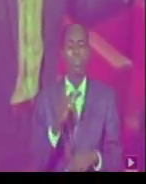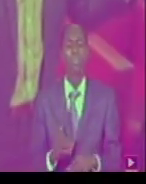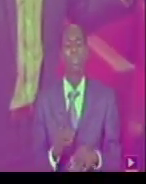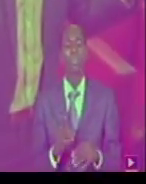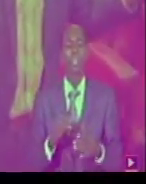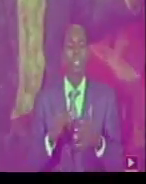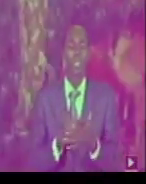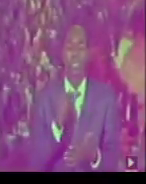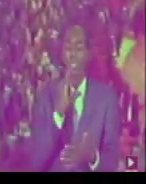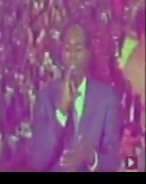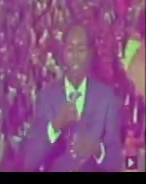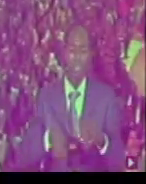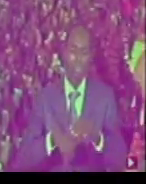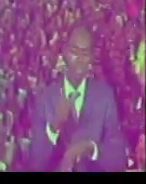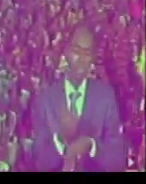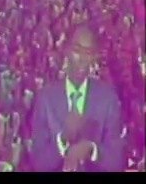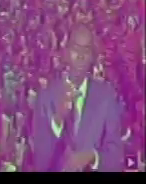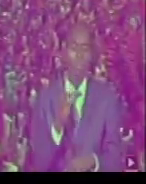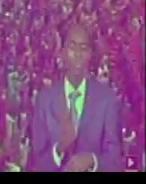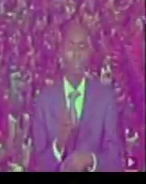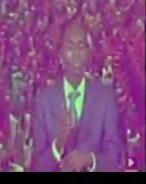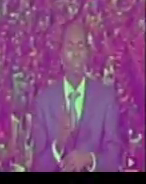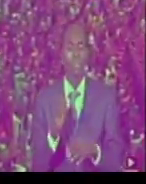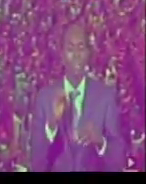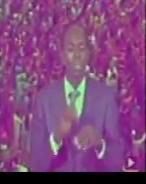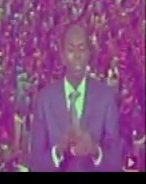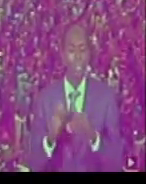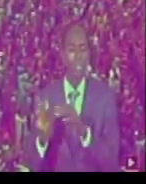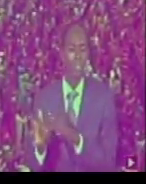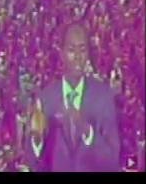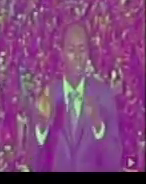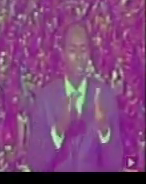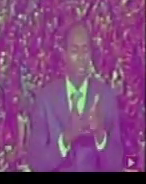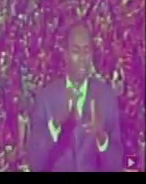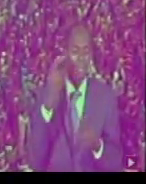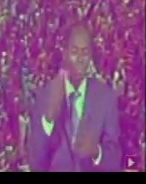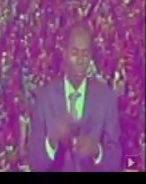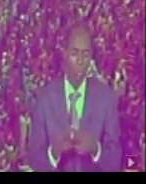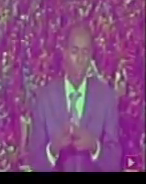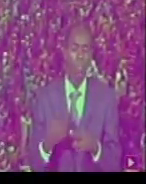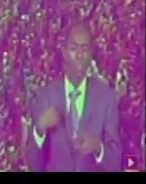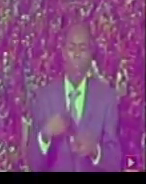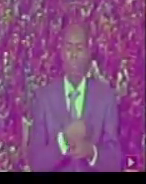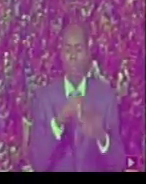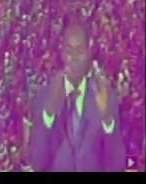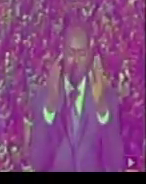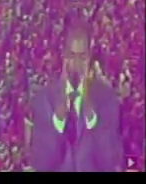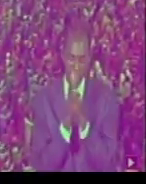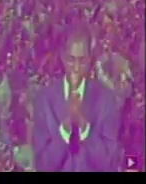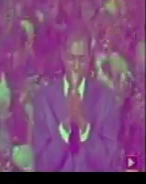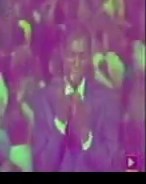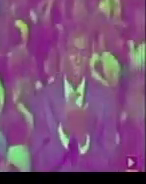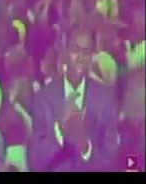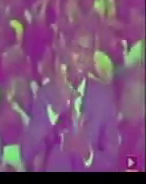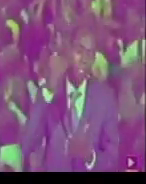confirmed. It is confirmed. In Jesus' name we pray.